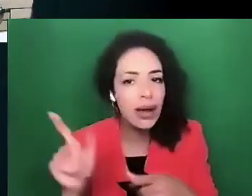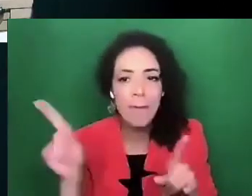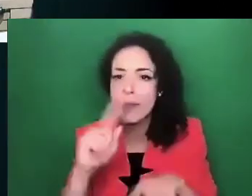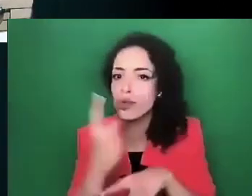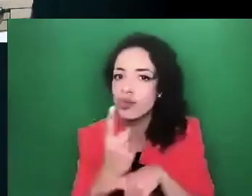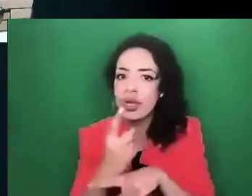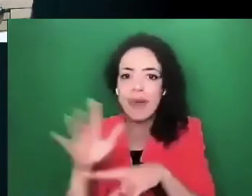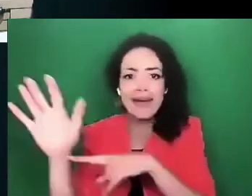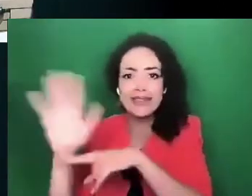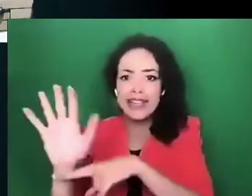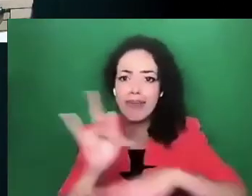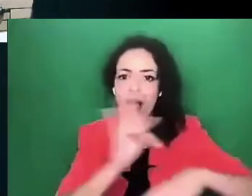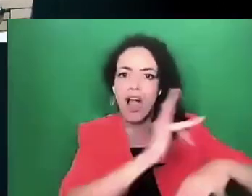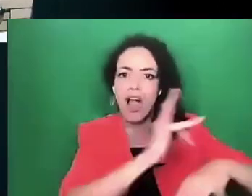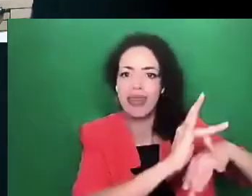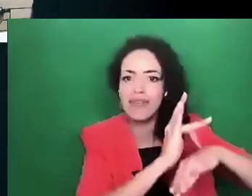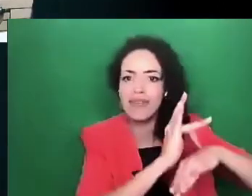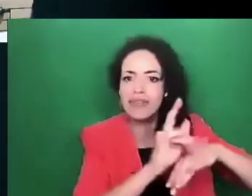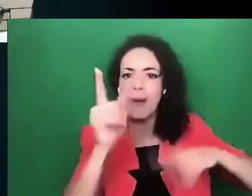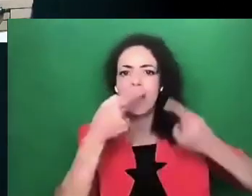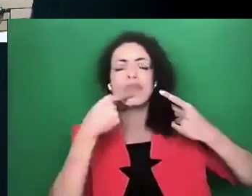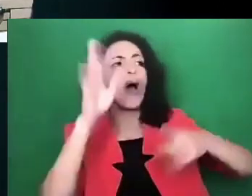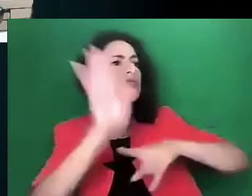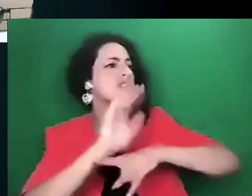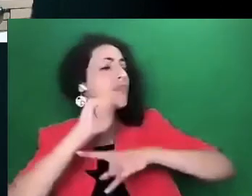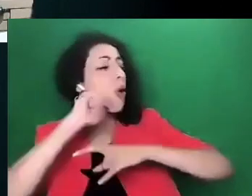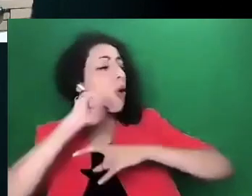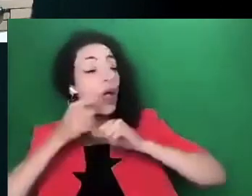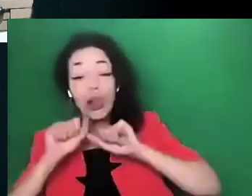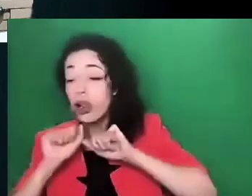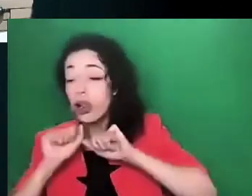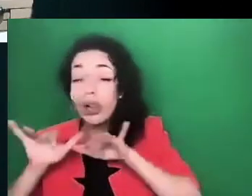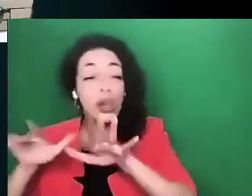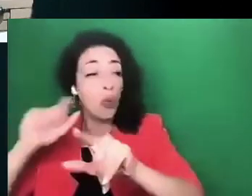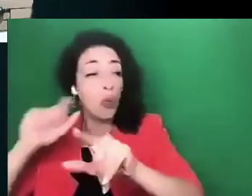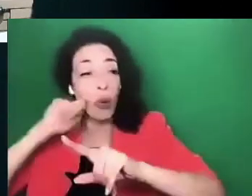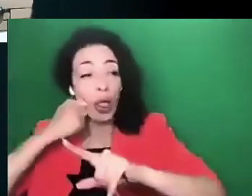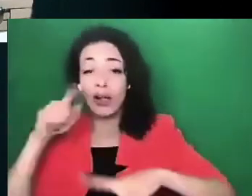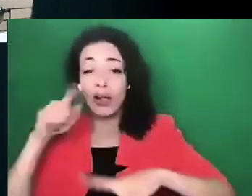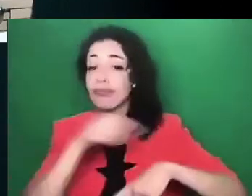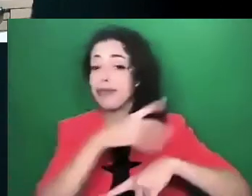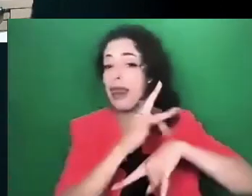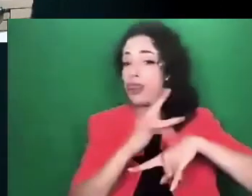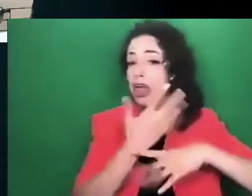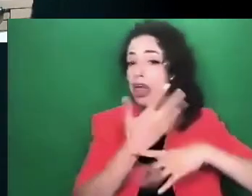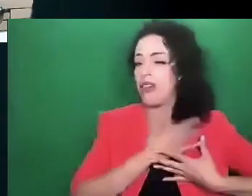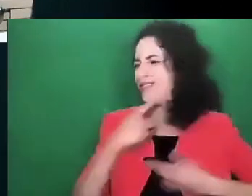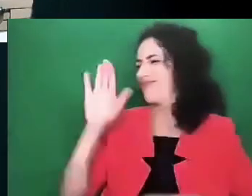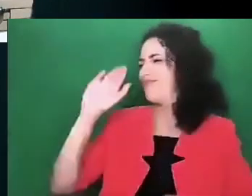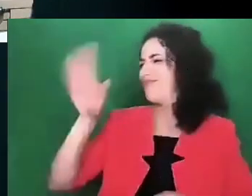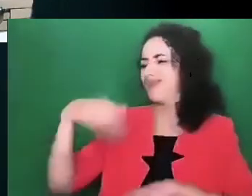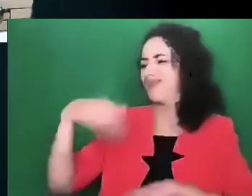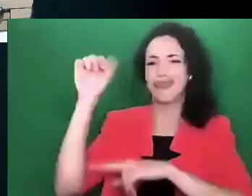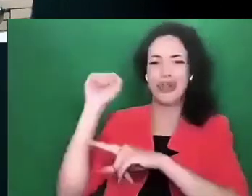to become a mass-produced and distributed genre of basically something we've always known, which is acting and